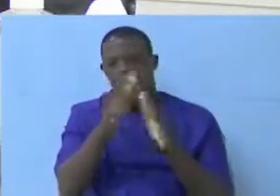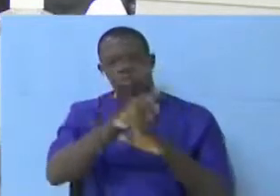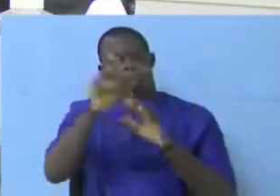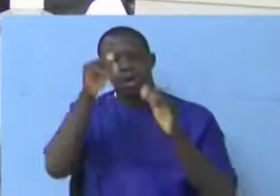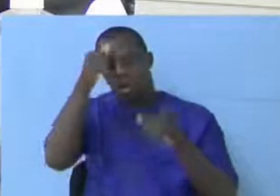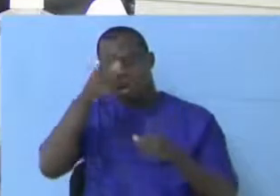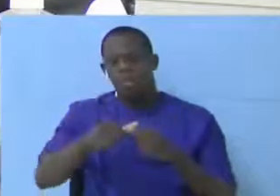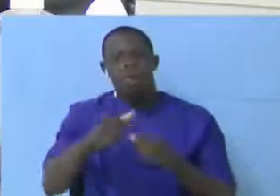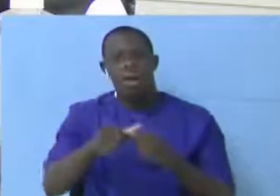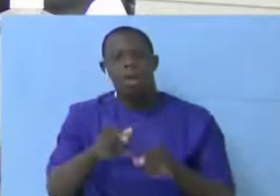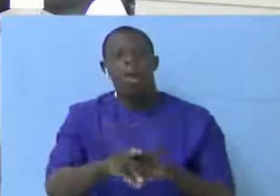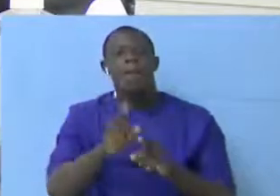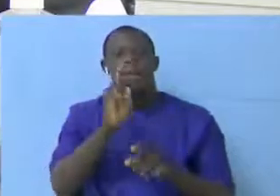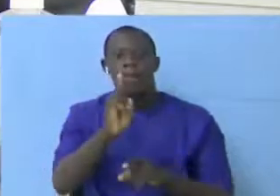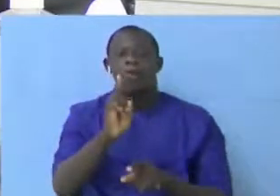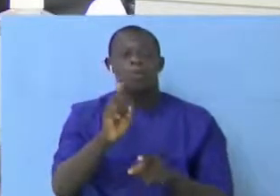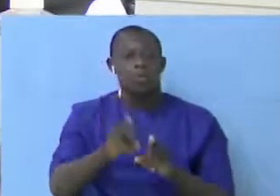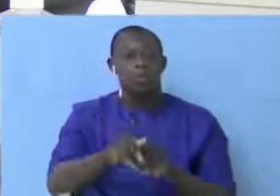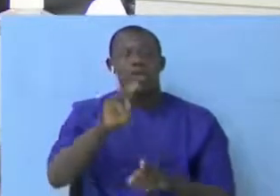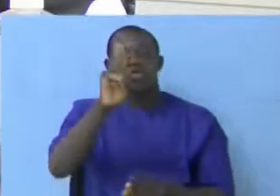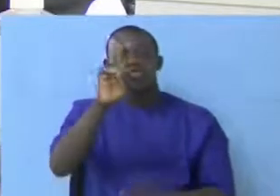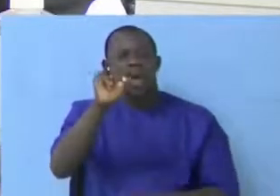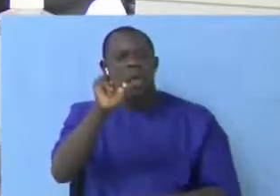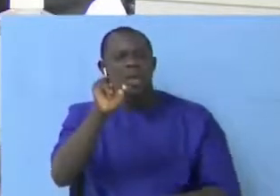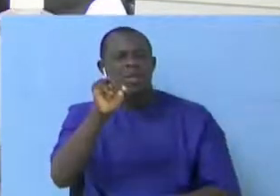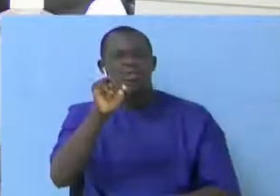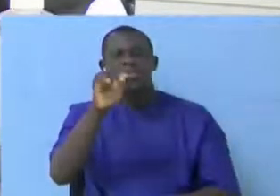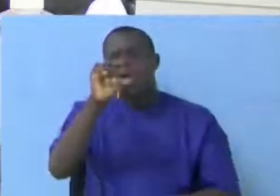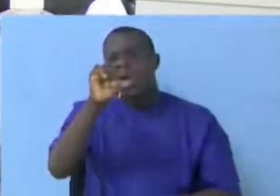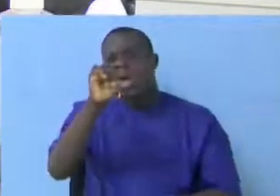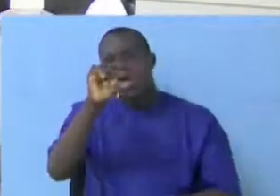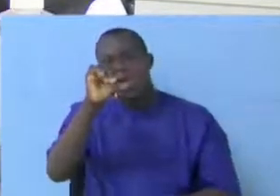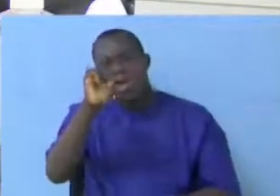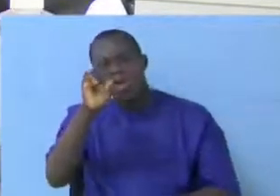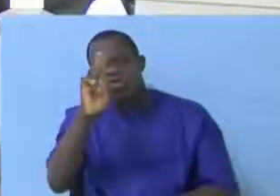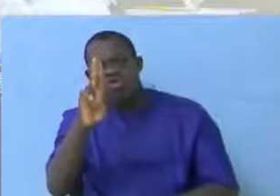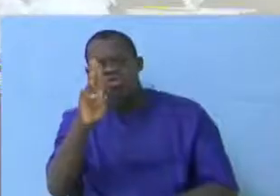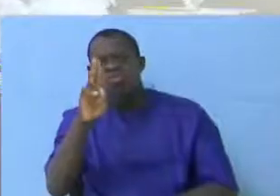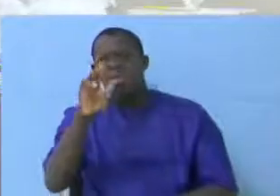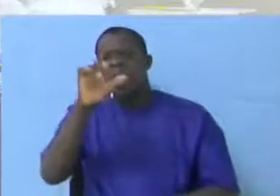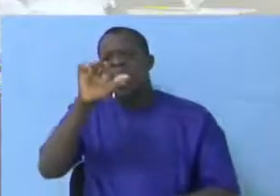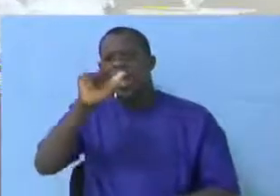But UN or AU or ECOWAS have come to the Gambia.